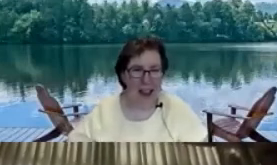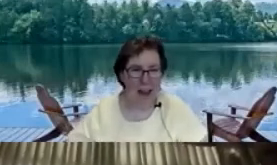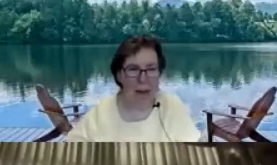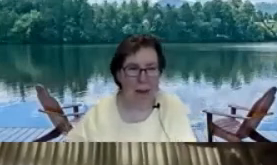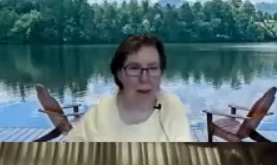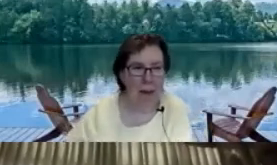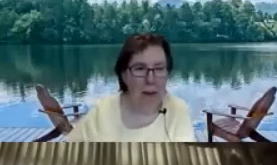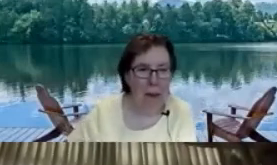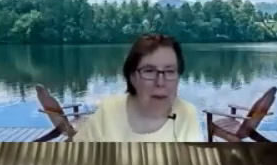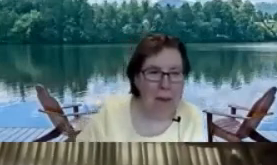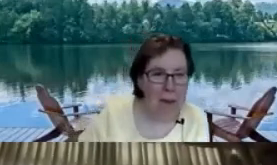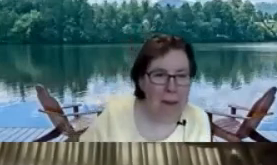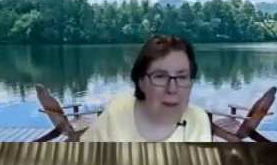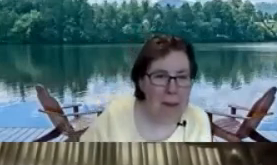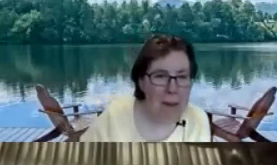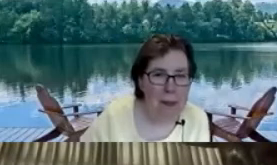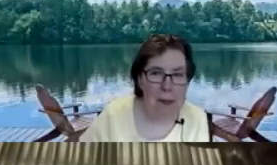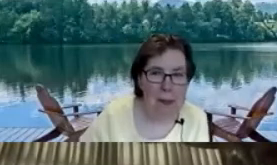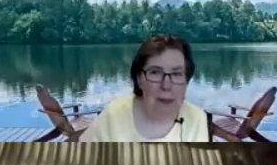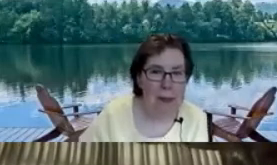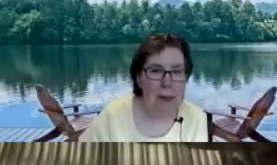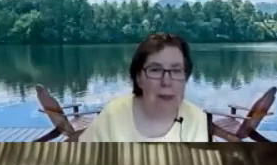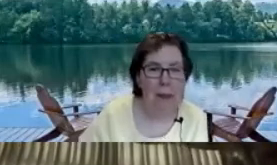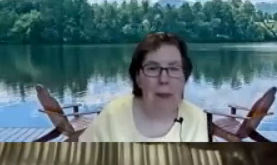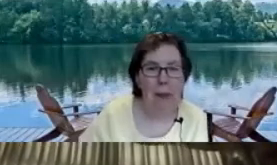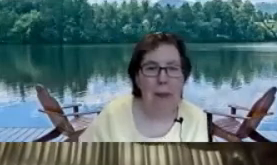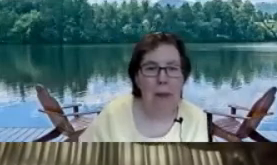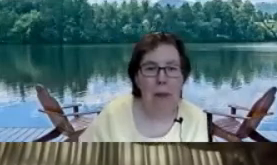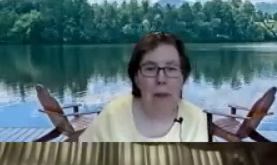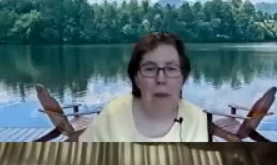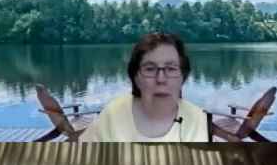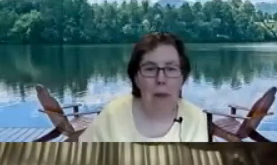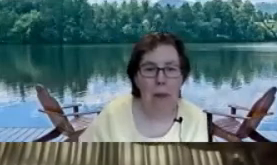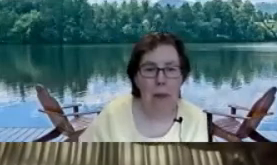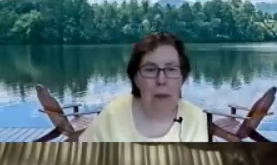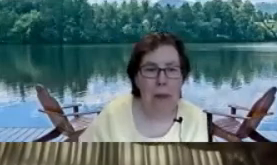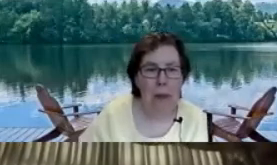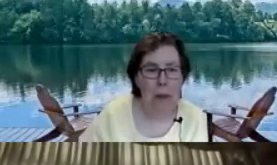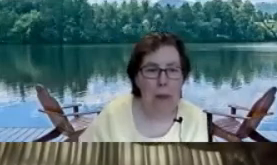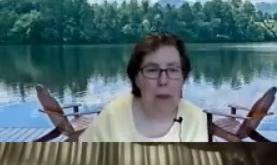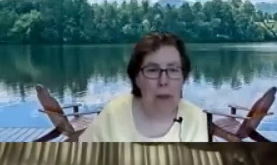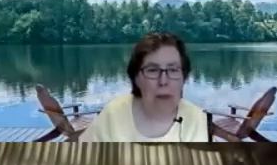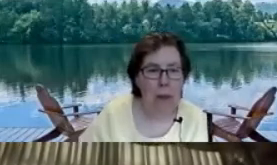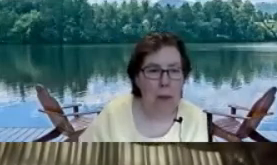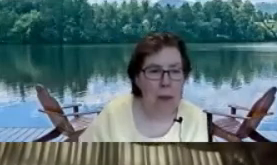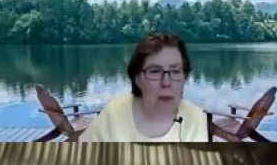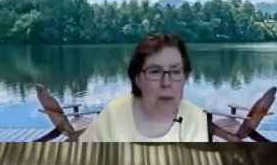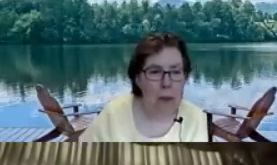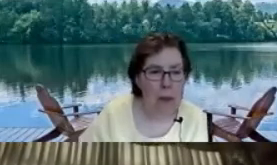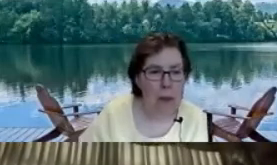how likely is it that this diverse group of animals would all be cool, calm, and collected, walking together?